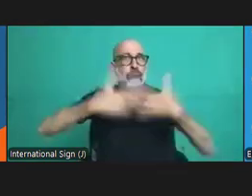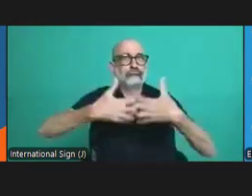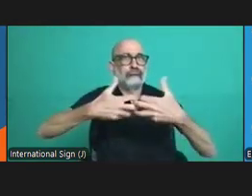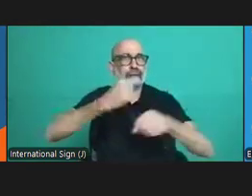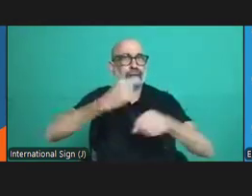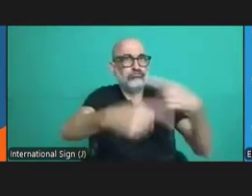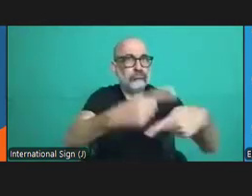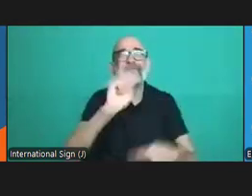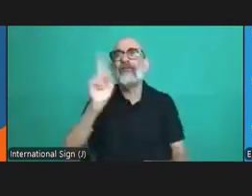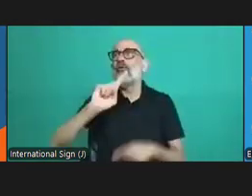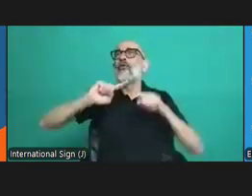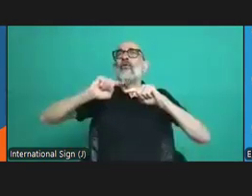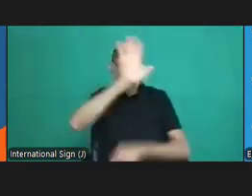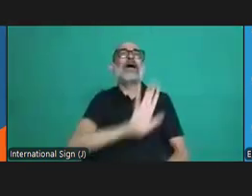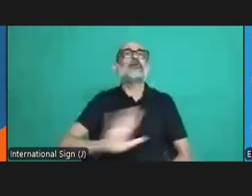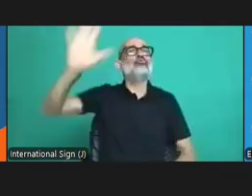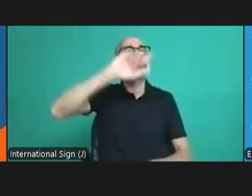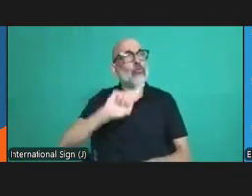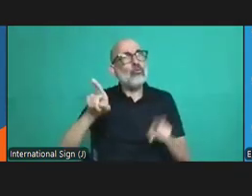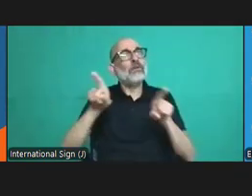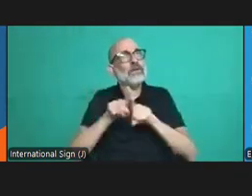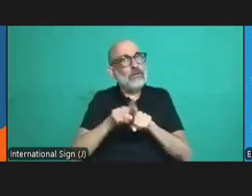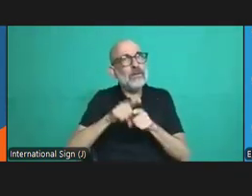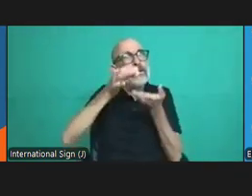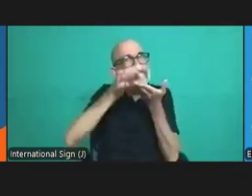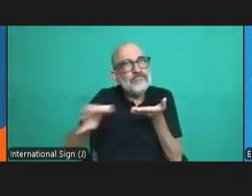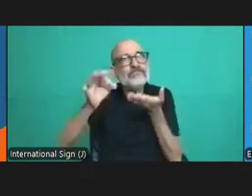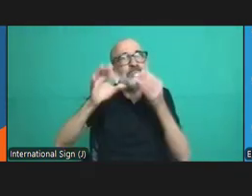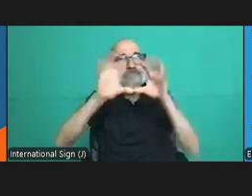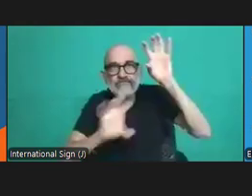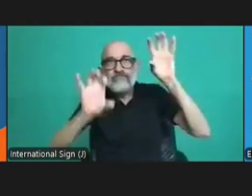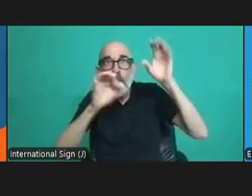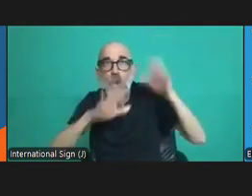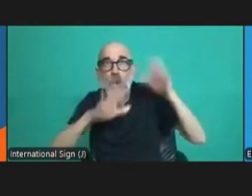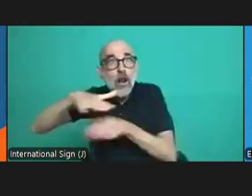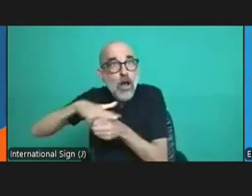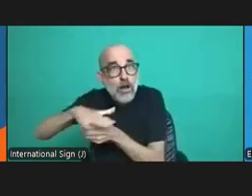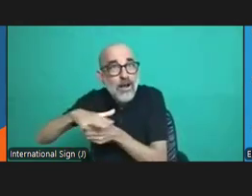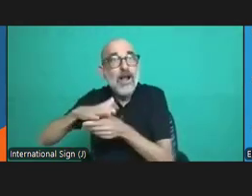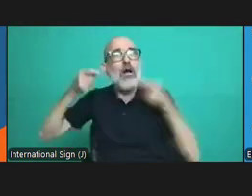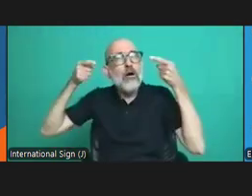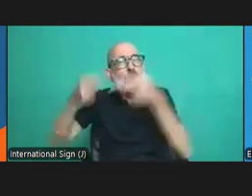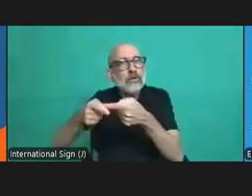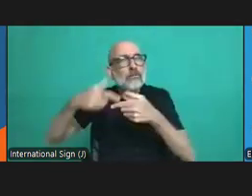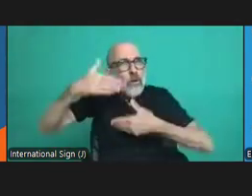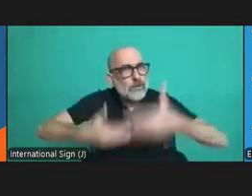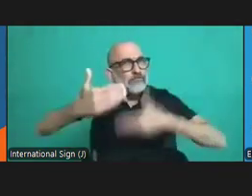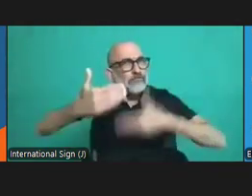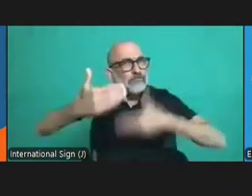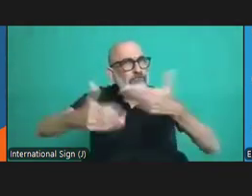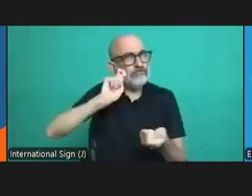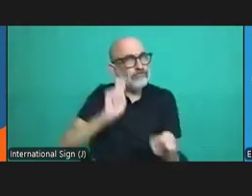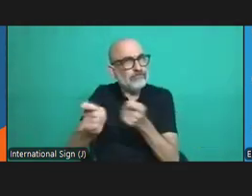challenges. So within the context of the Caribbean really has demonstrated strong leadership and commitment to